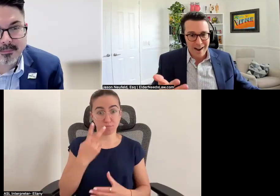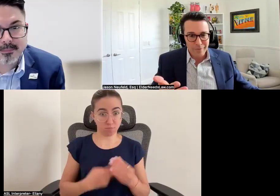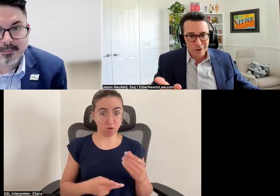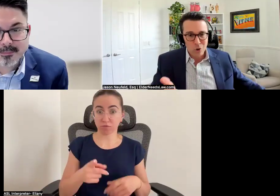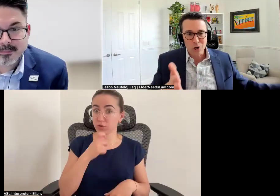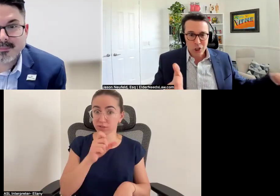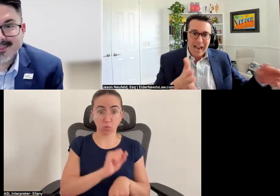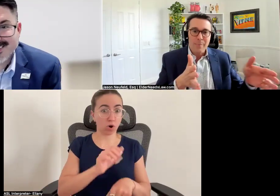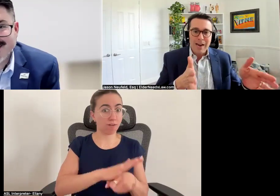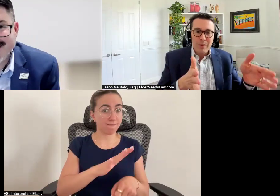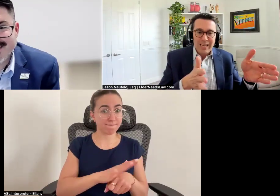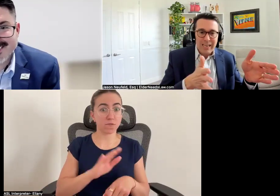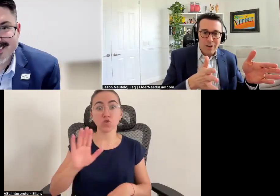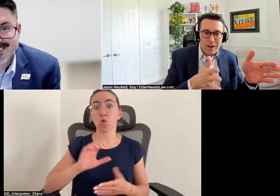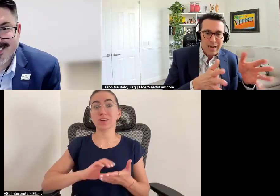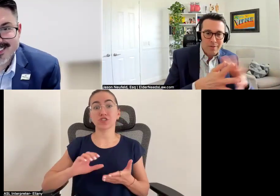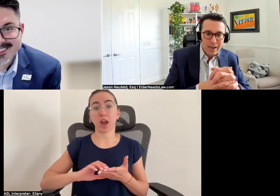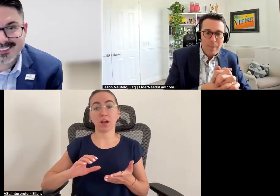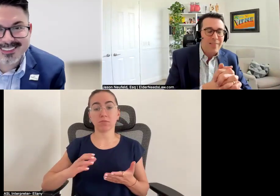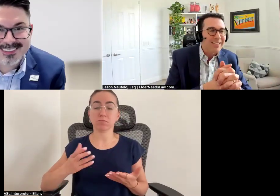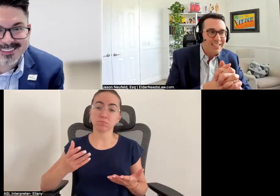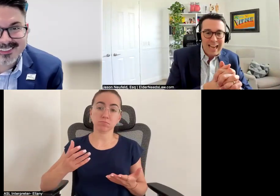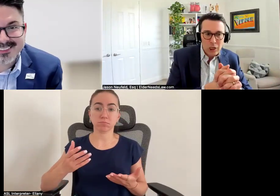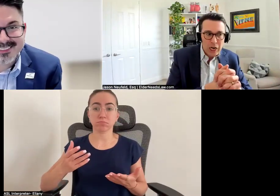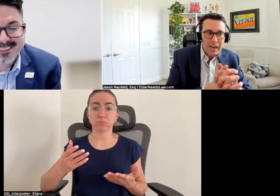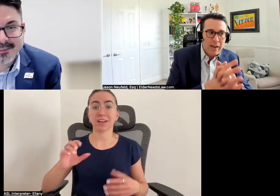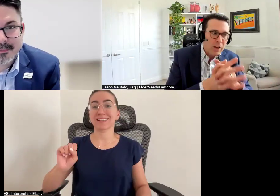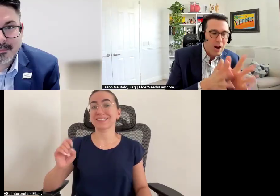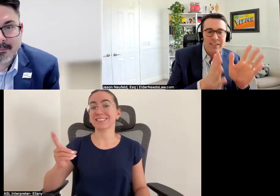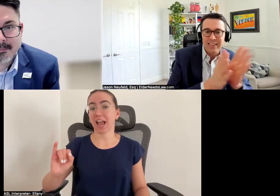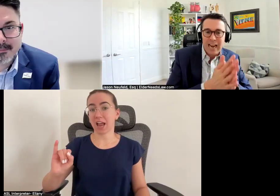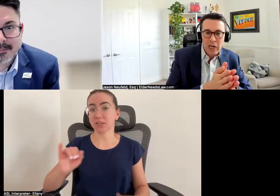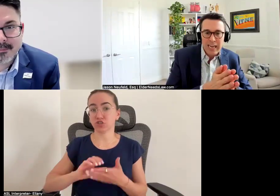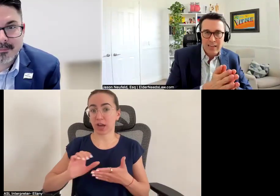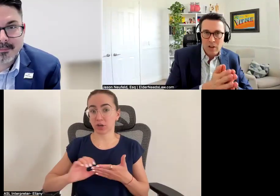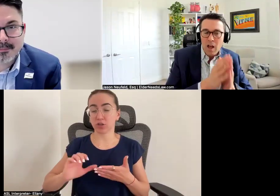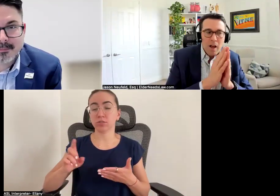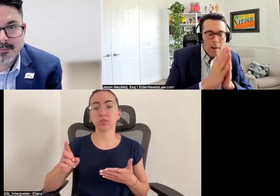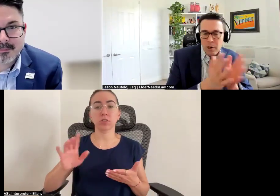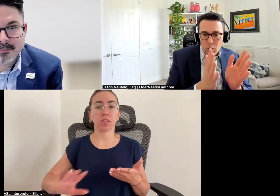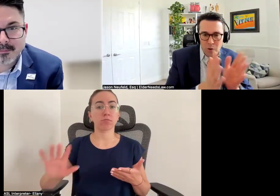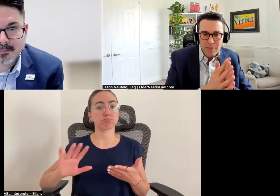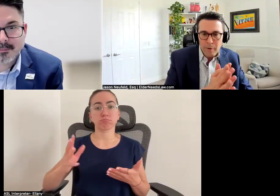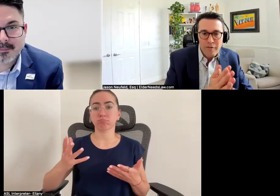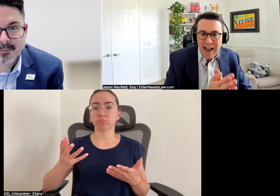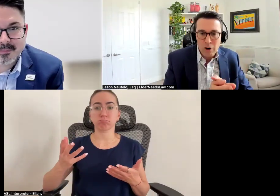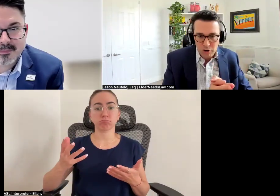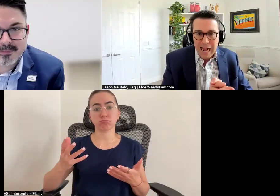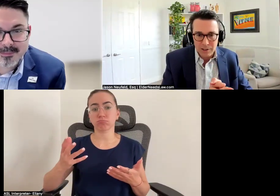work enough, your check might be the amount, the SSDI check. If your SSDI check is, I'm going to use a round